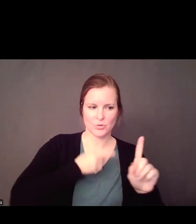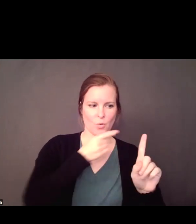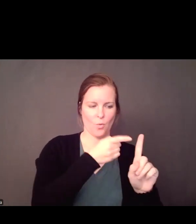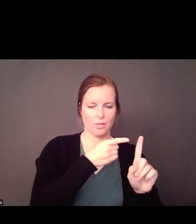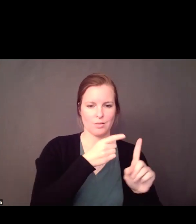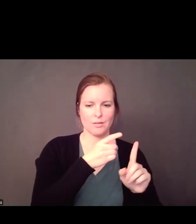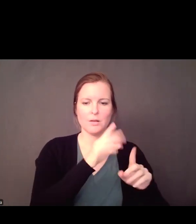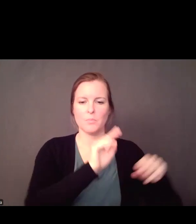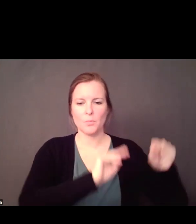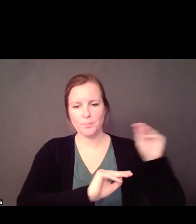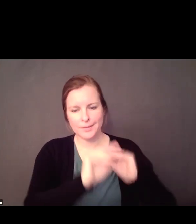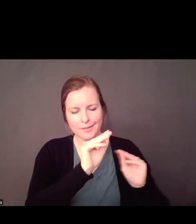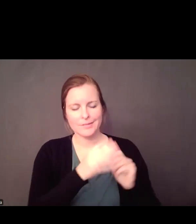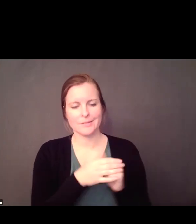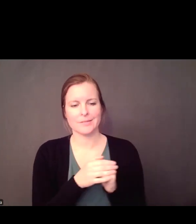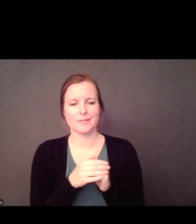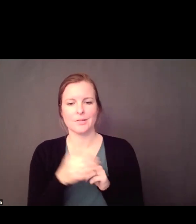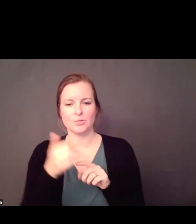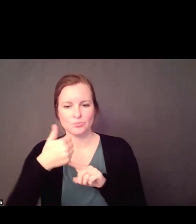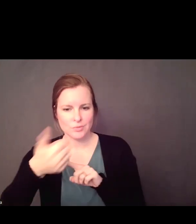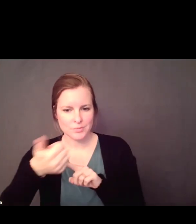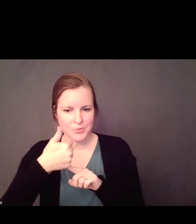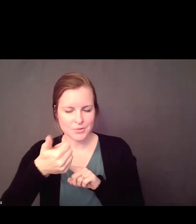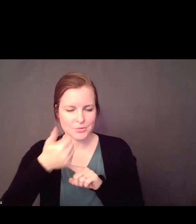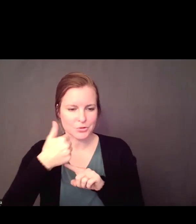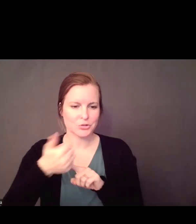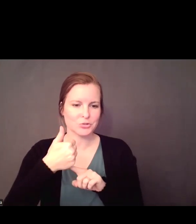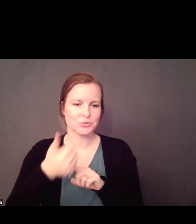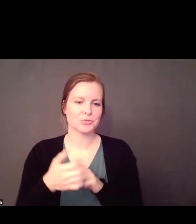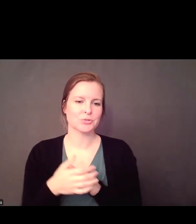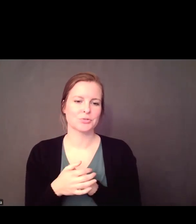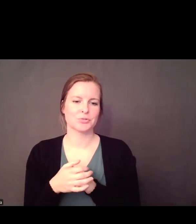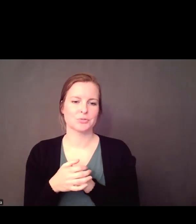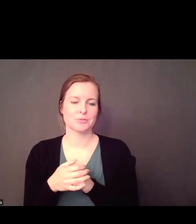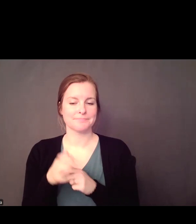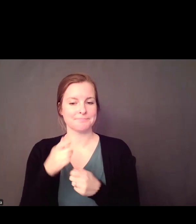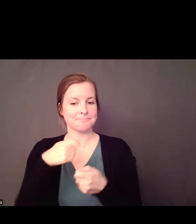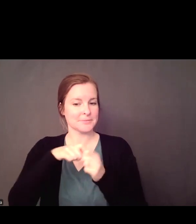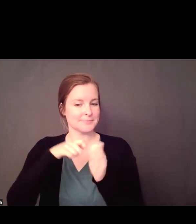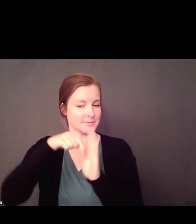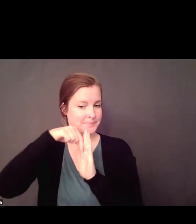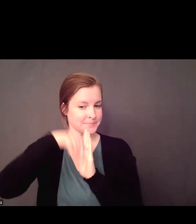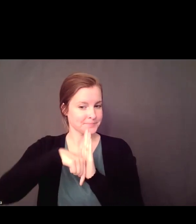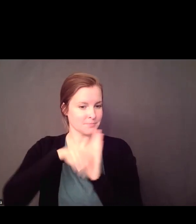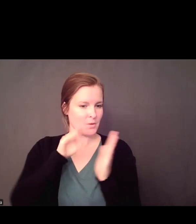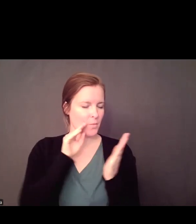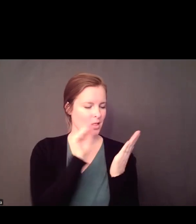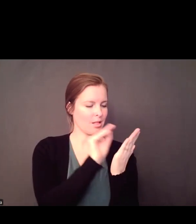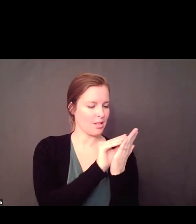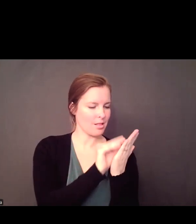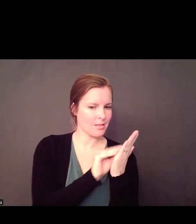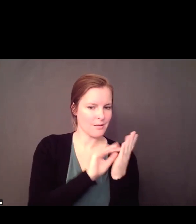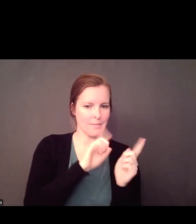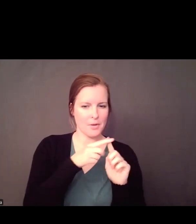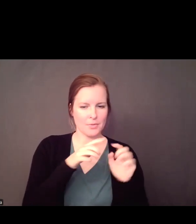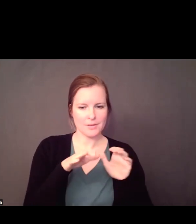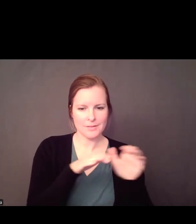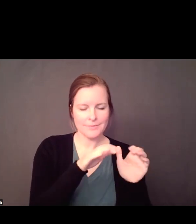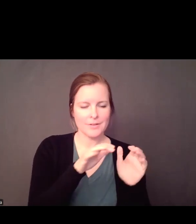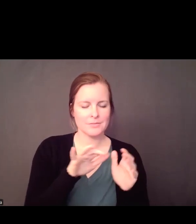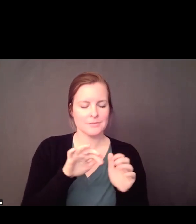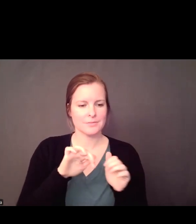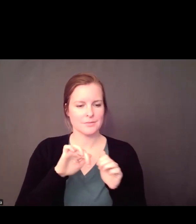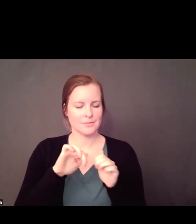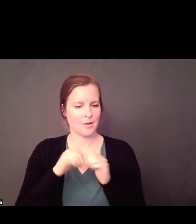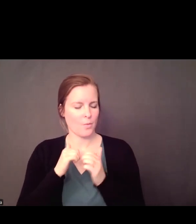public transportation. We want some specific details on the activities and interventions that were